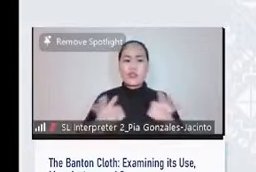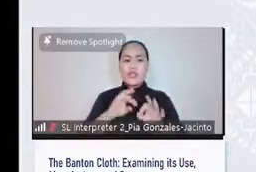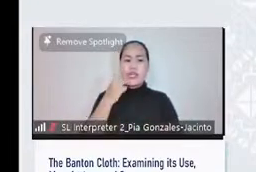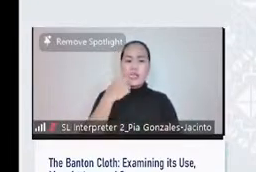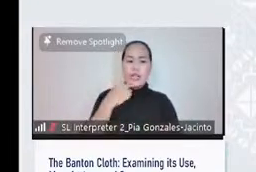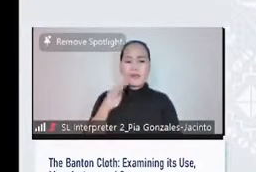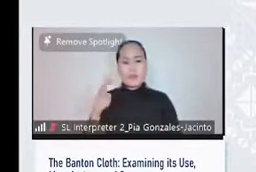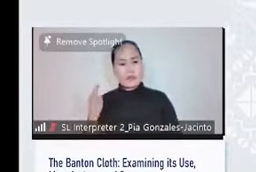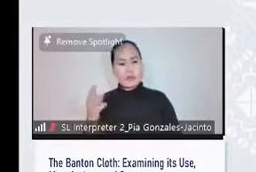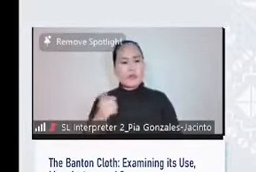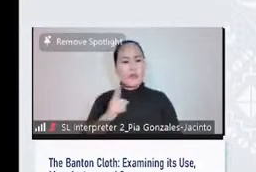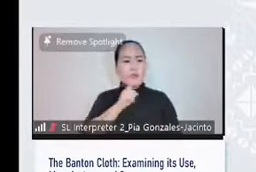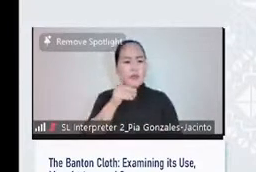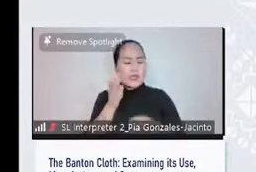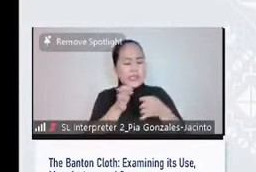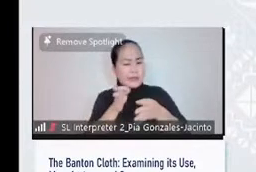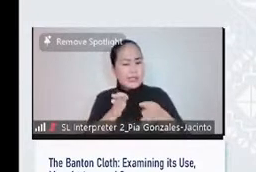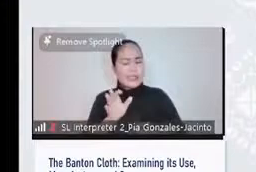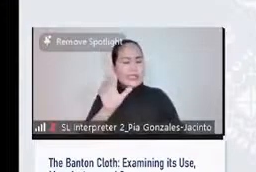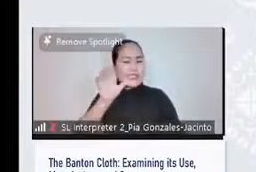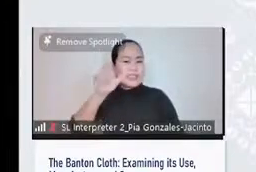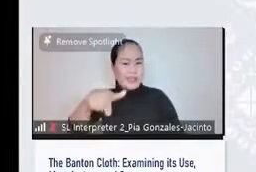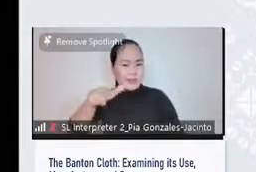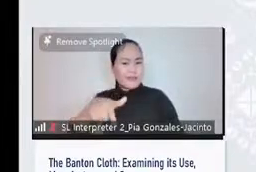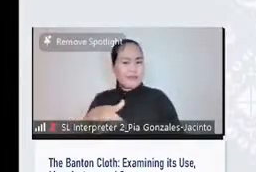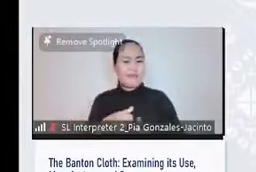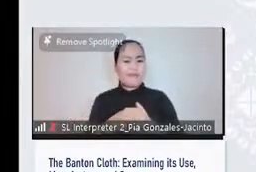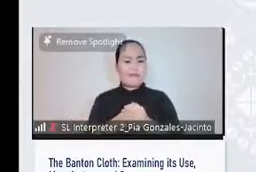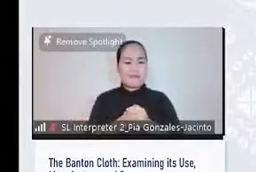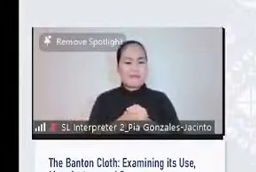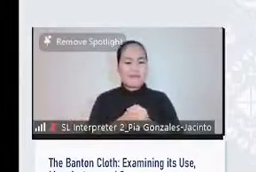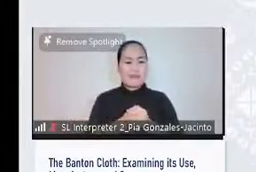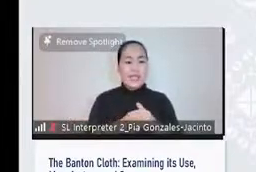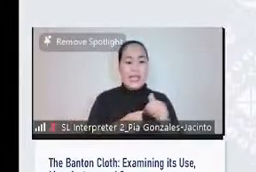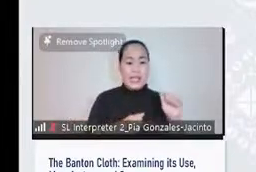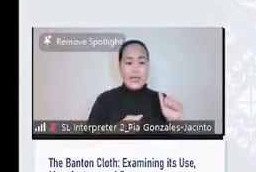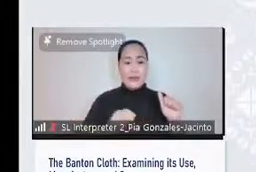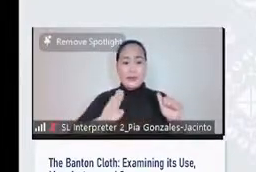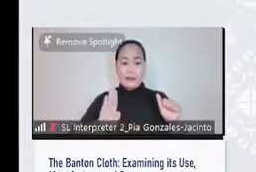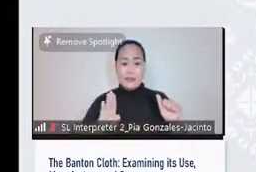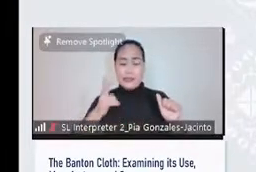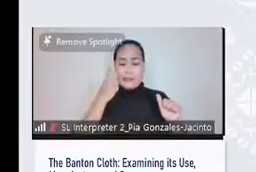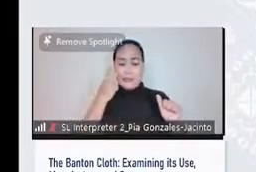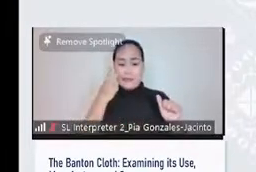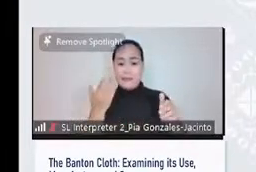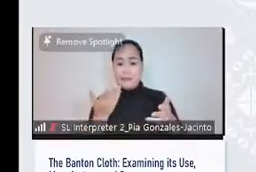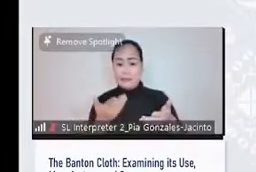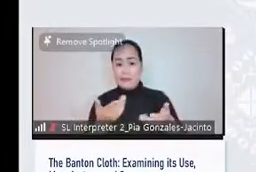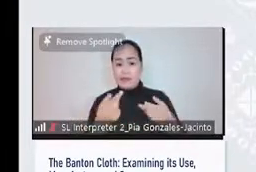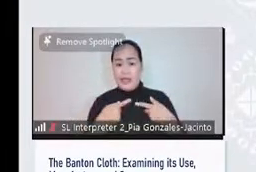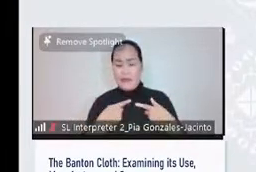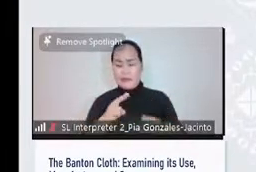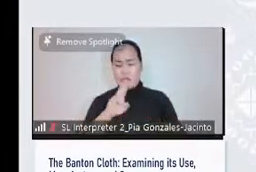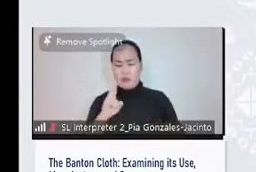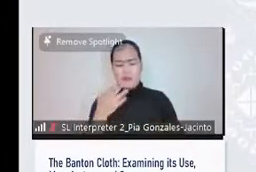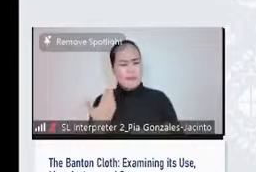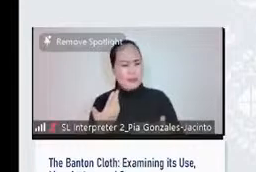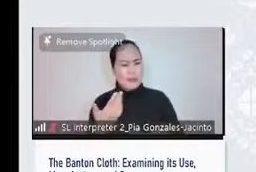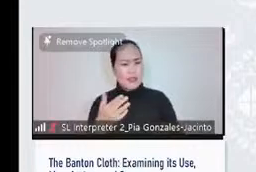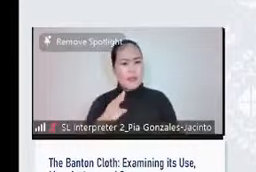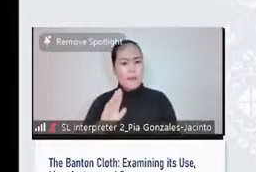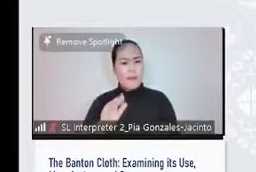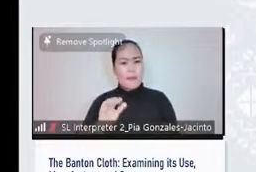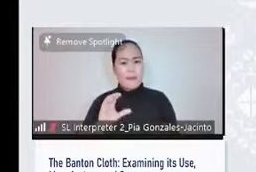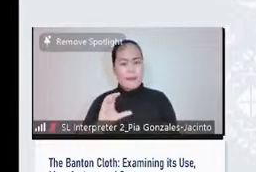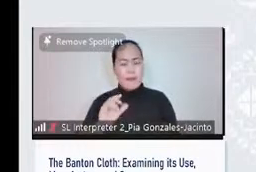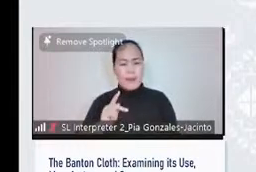the afternoon session. Fragments A and B were probably woven using a backstrap or tension loom similar